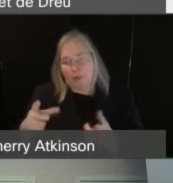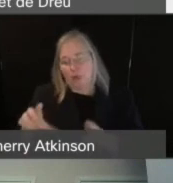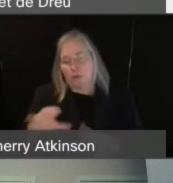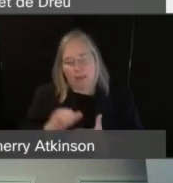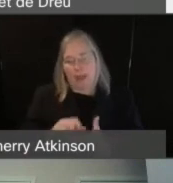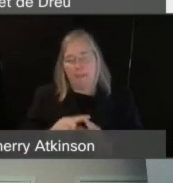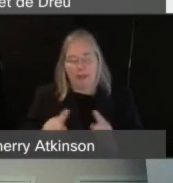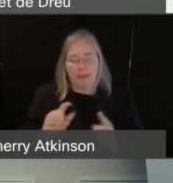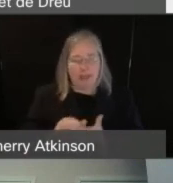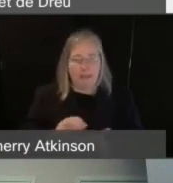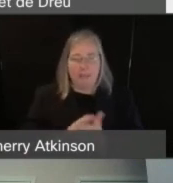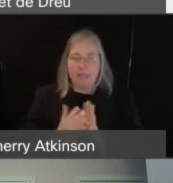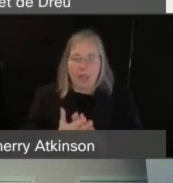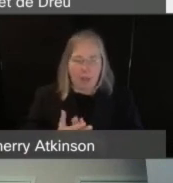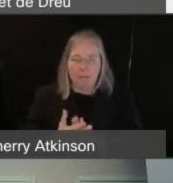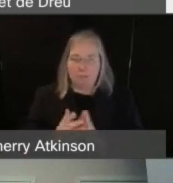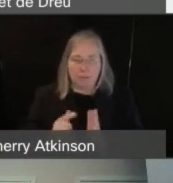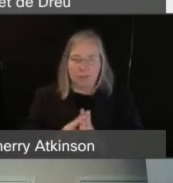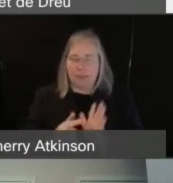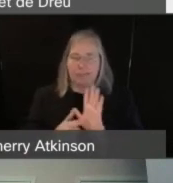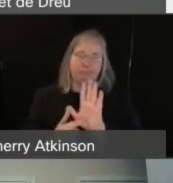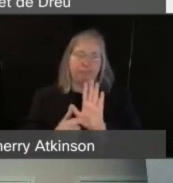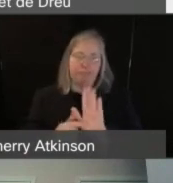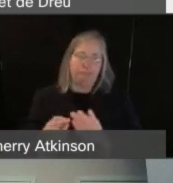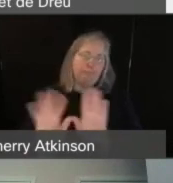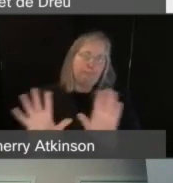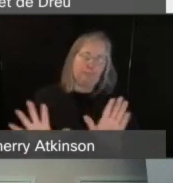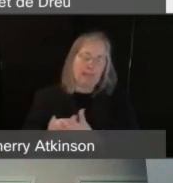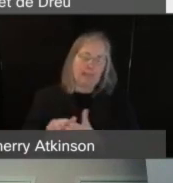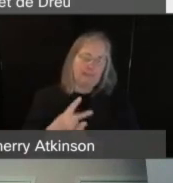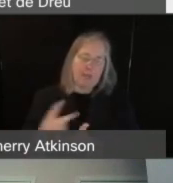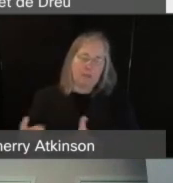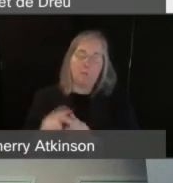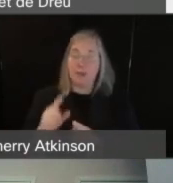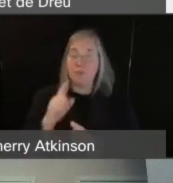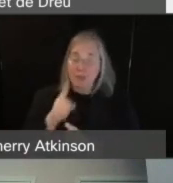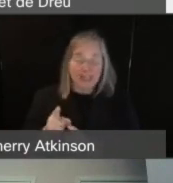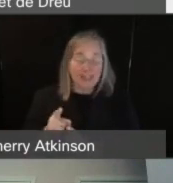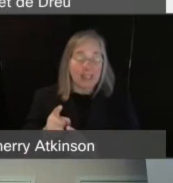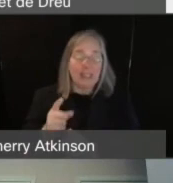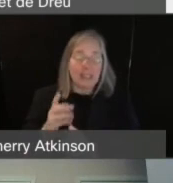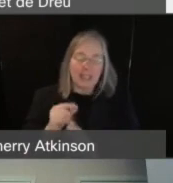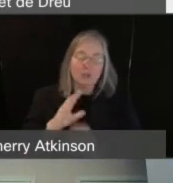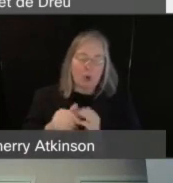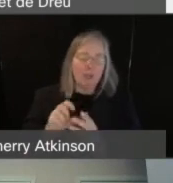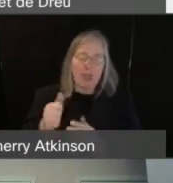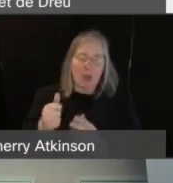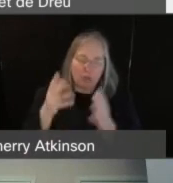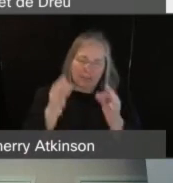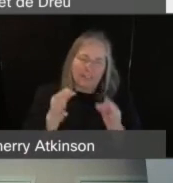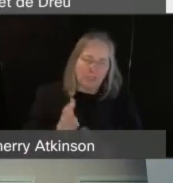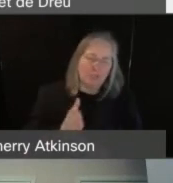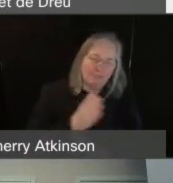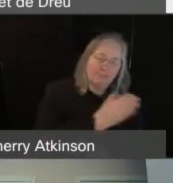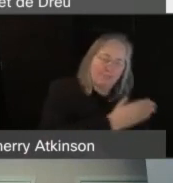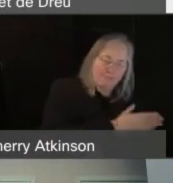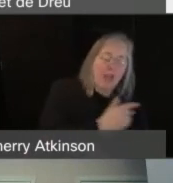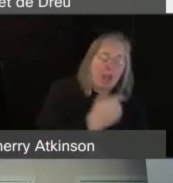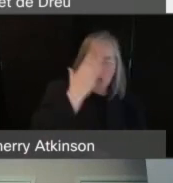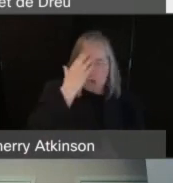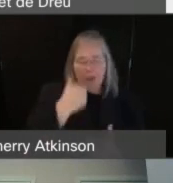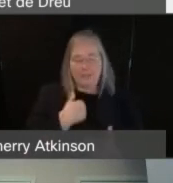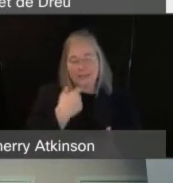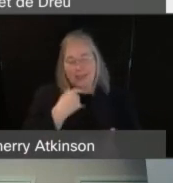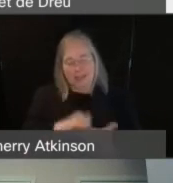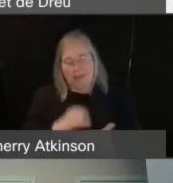of a failure, but really it's all the other decisions that have led to it. And I know I'm just saying it for the purpose of saying it, but it's just frustrating